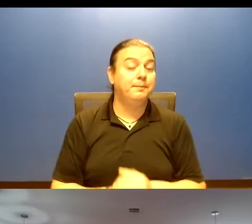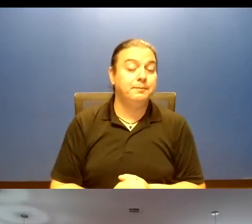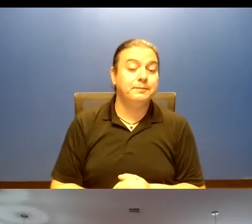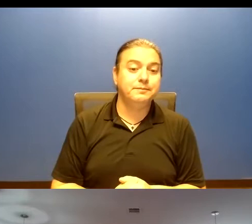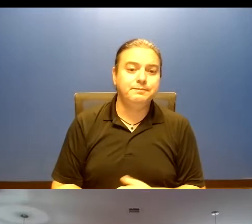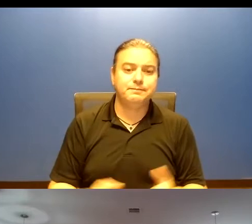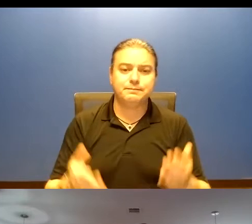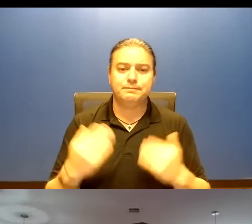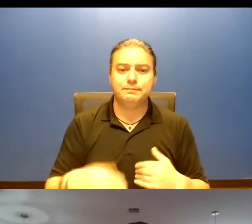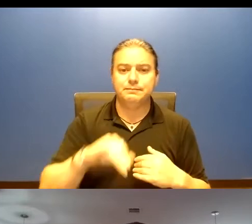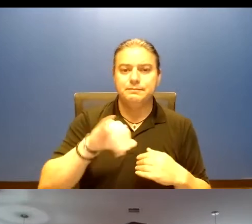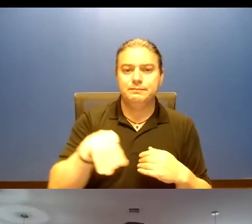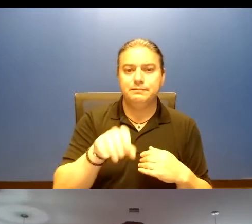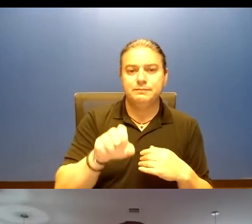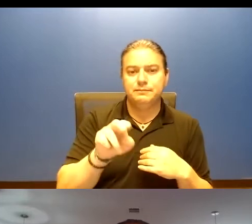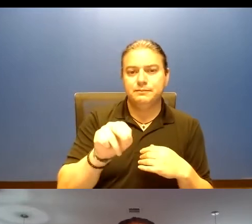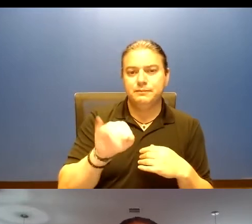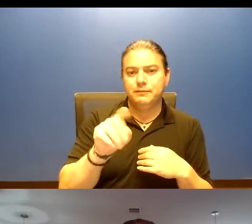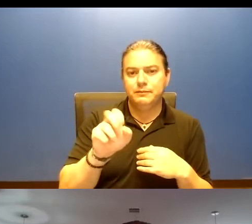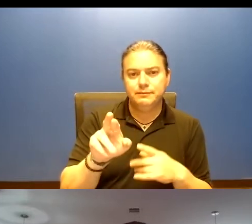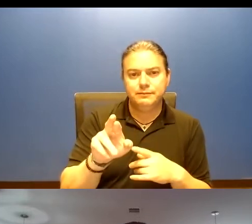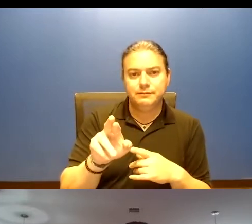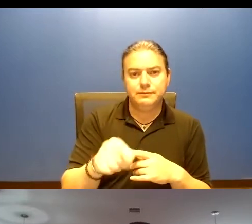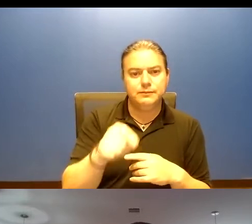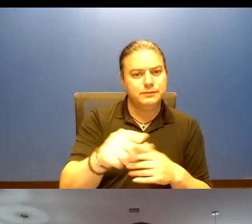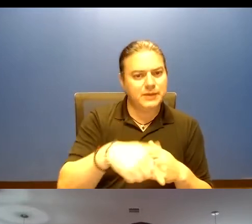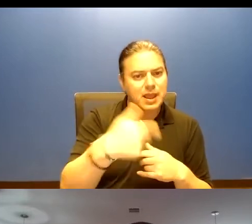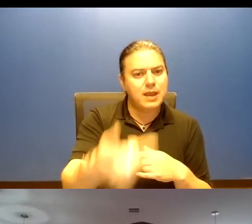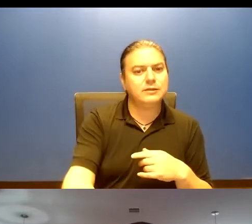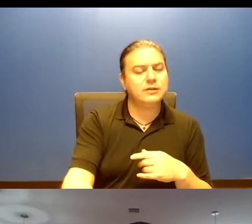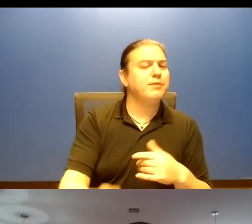Jennifer, I think I'm going to go to you next. So talk to me about what your